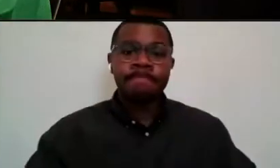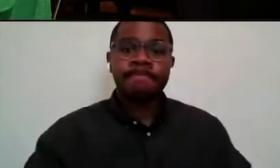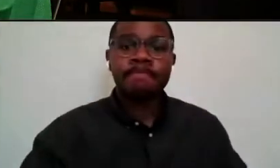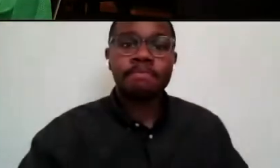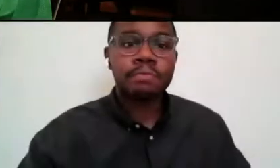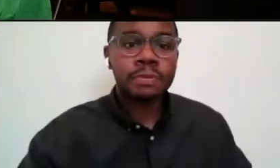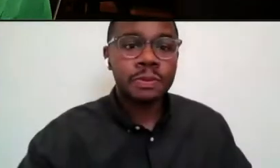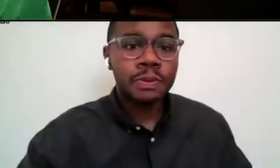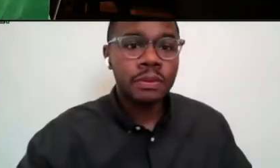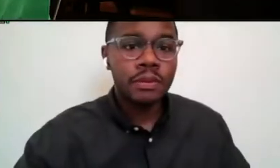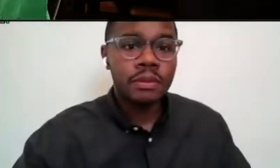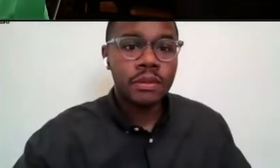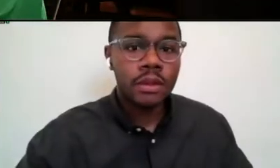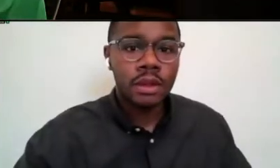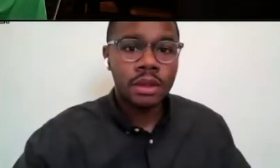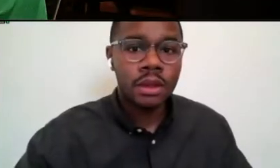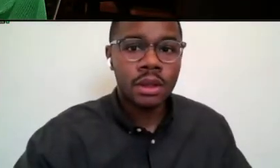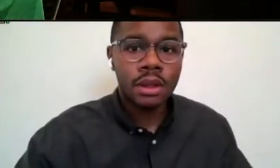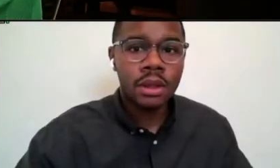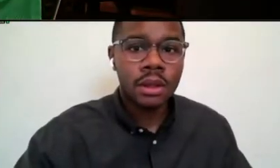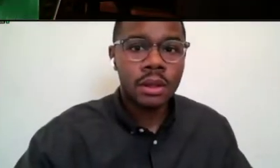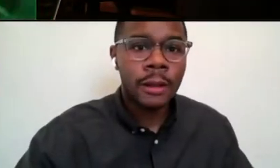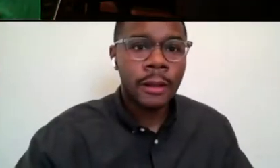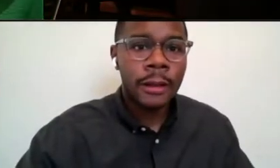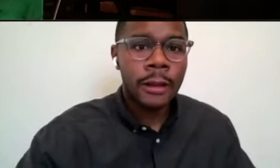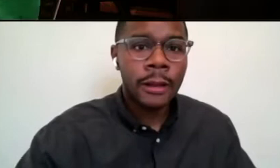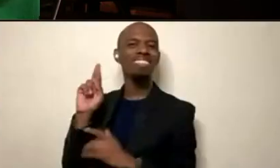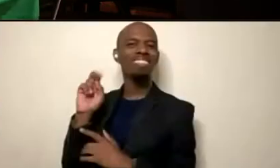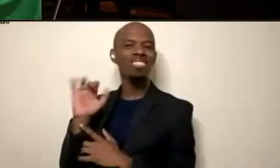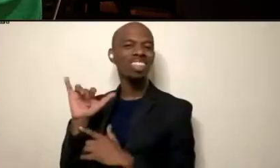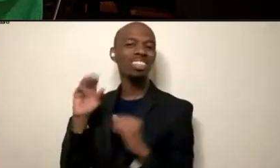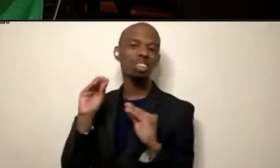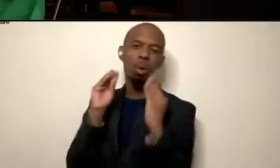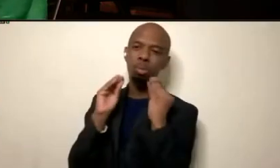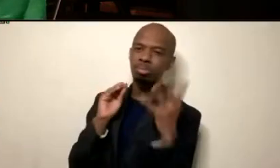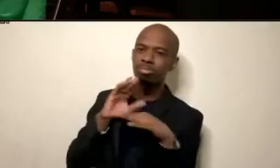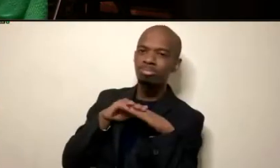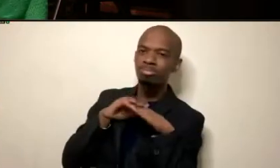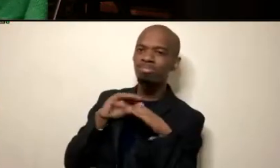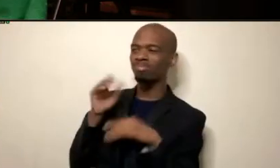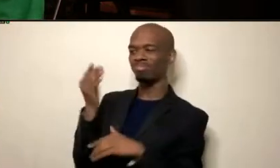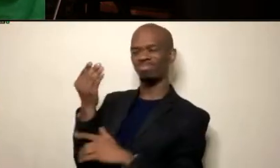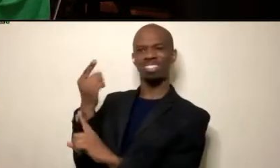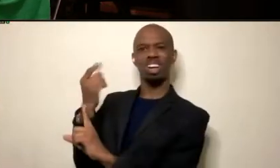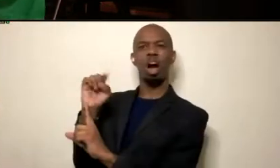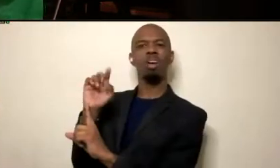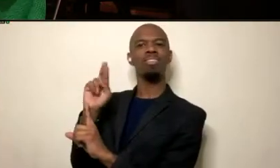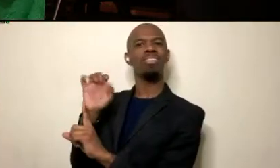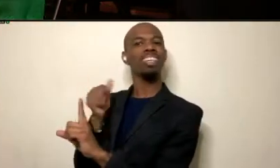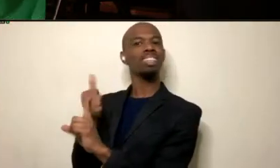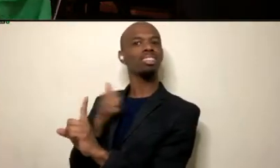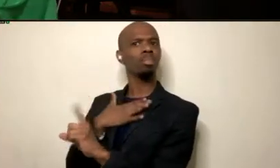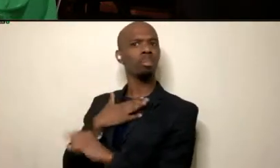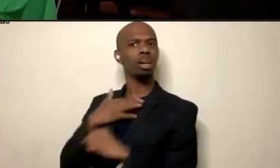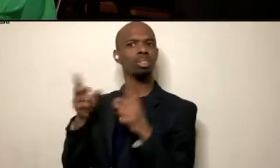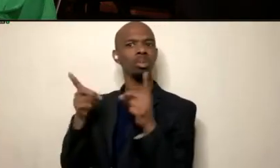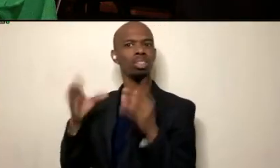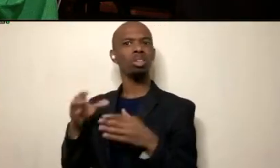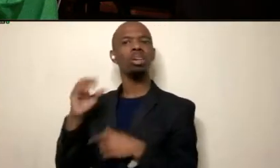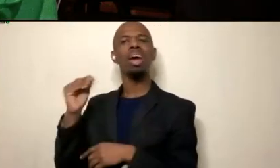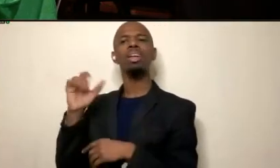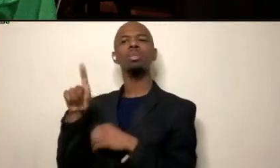Godfrey. Godfrey directed me, and it was a play about climate. Was it climate change at Cornell?